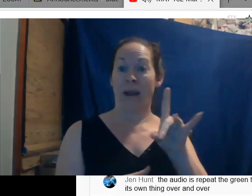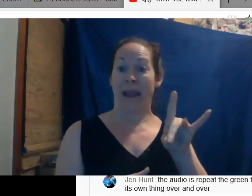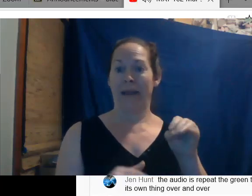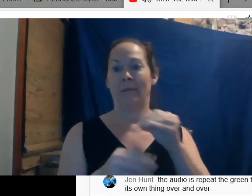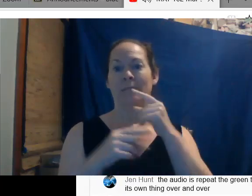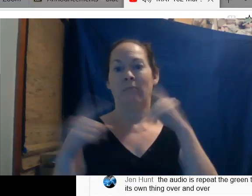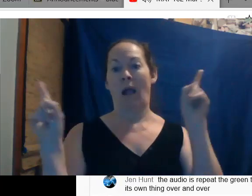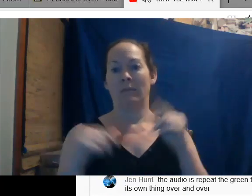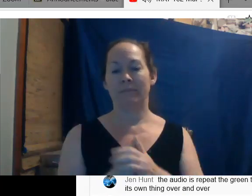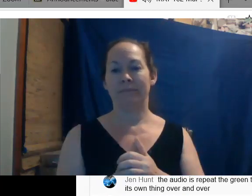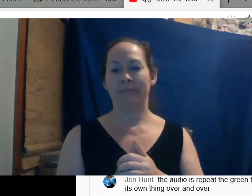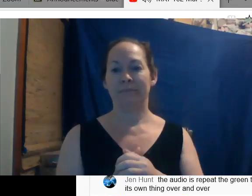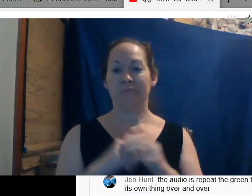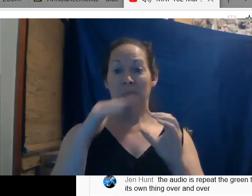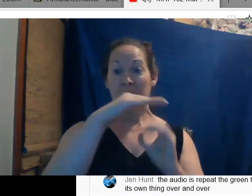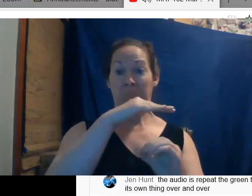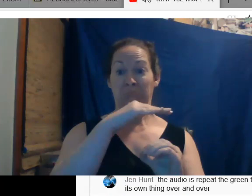And I have a remainder of 0.